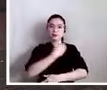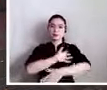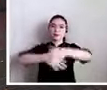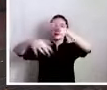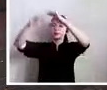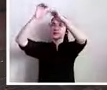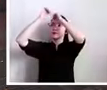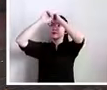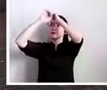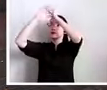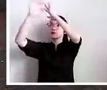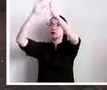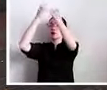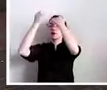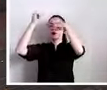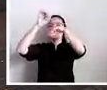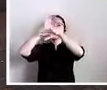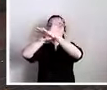Father, who art in